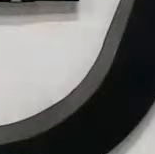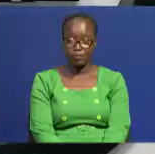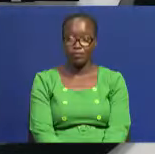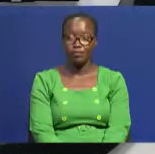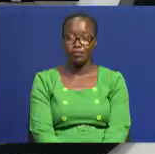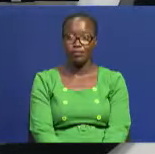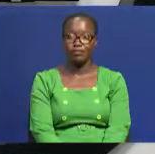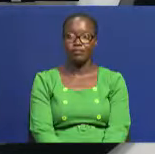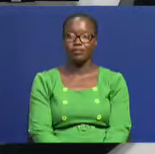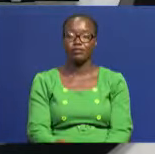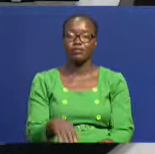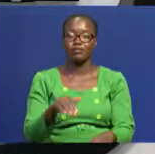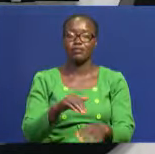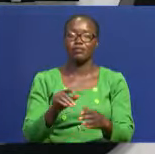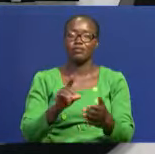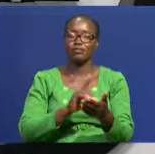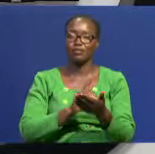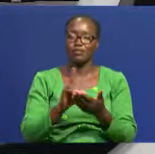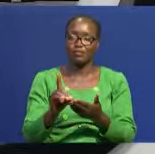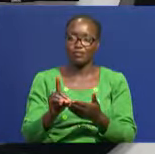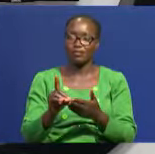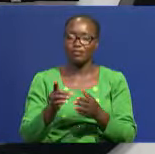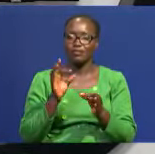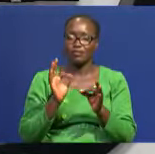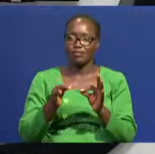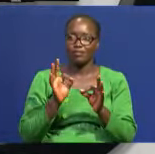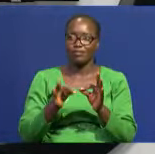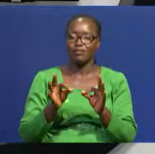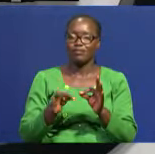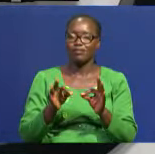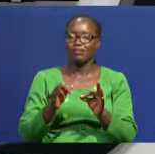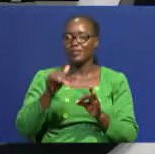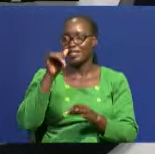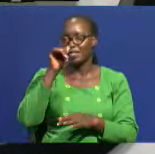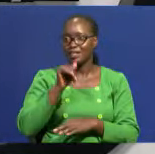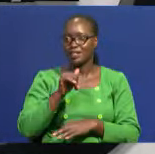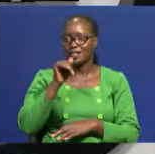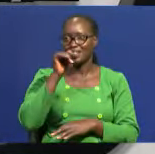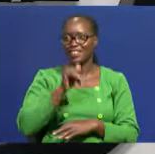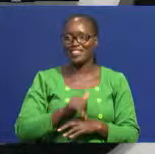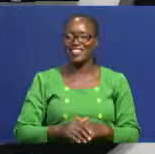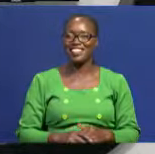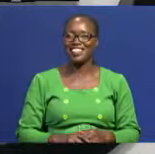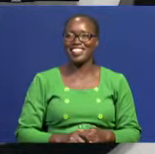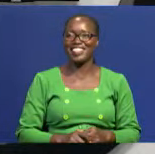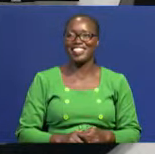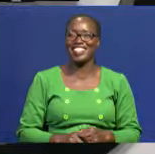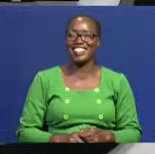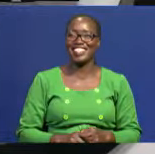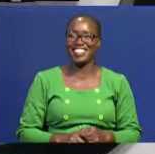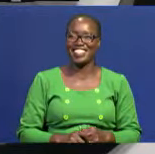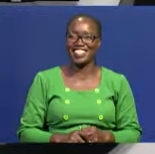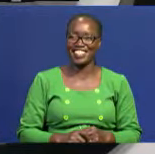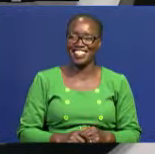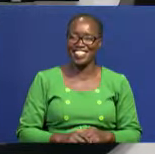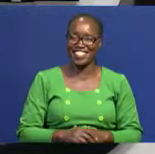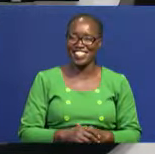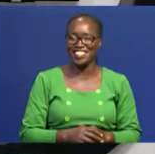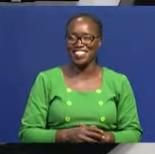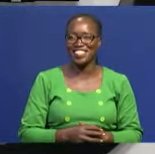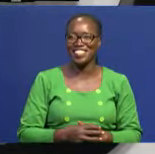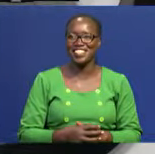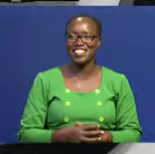Welcome back, our socials at KBC Channel 1, our sign language interpreter, the ever smiling Lensa